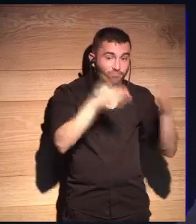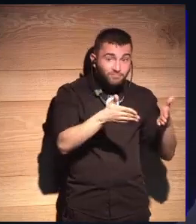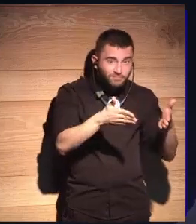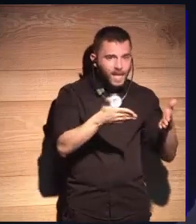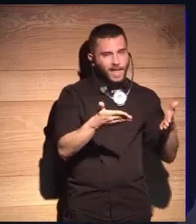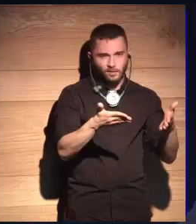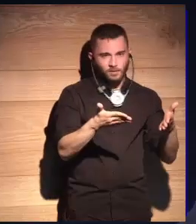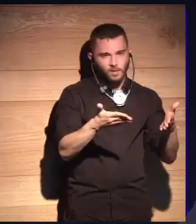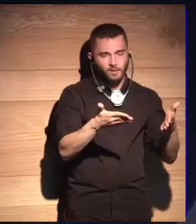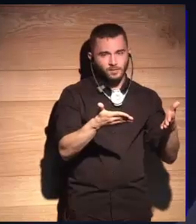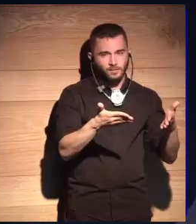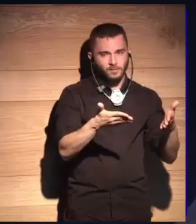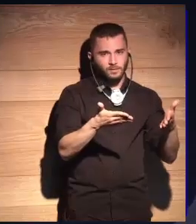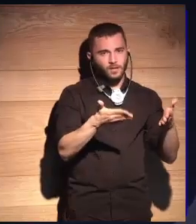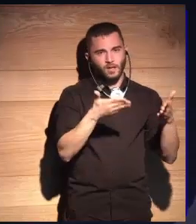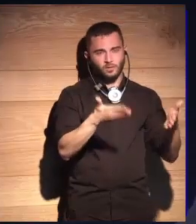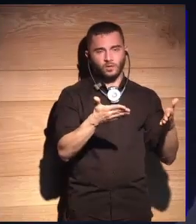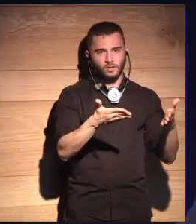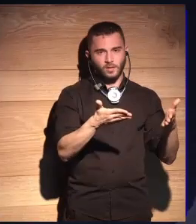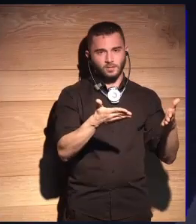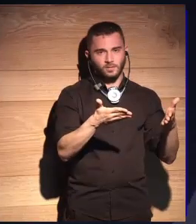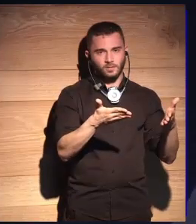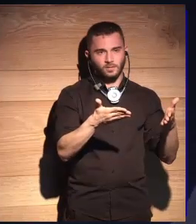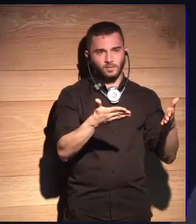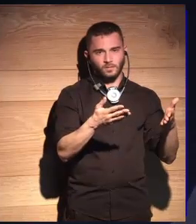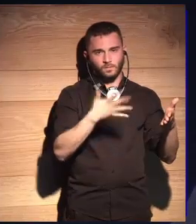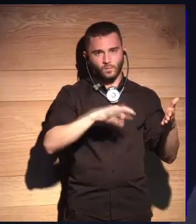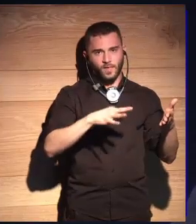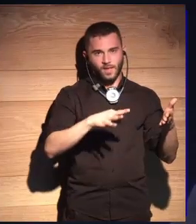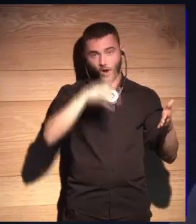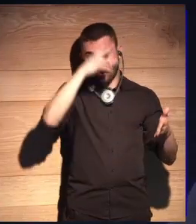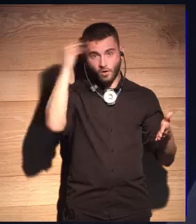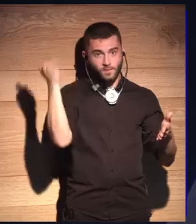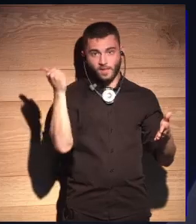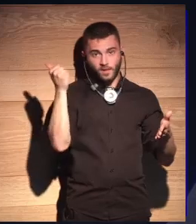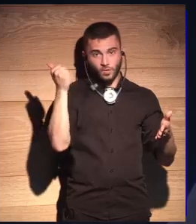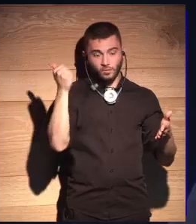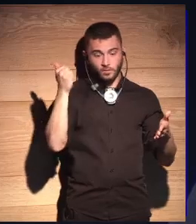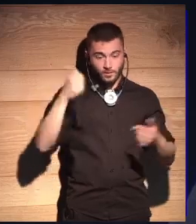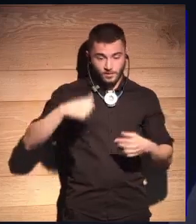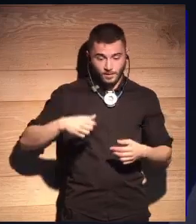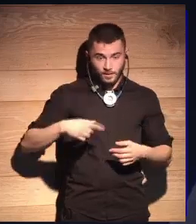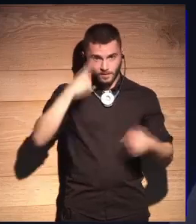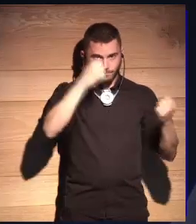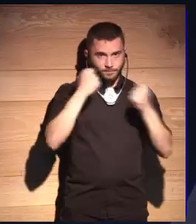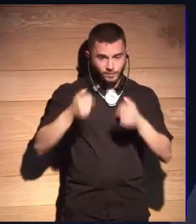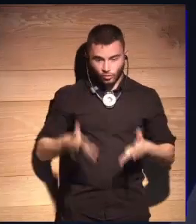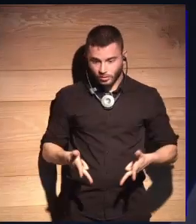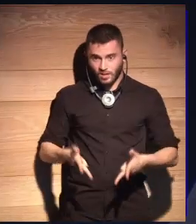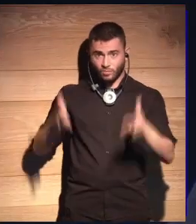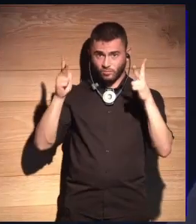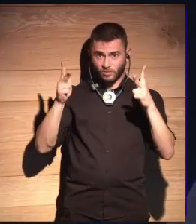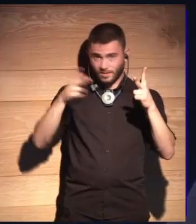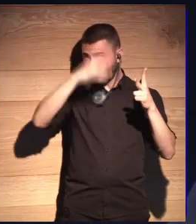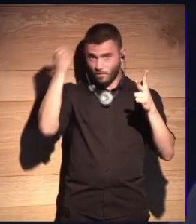that the way in which we bestow authority on certain types of experts, I think has undergone changes over a number of